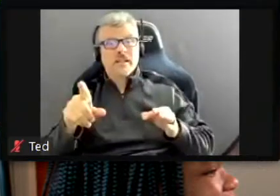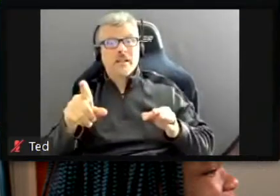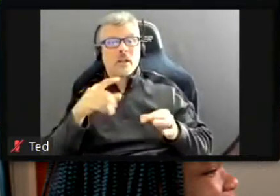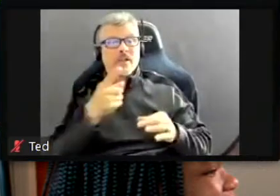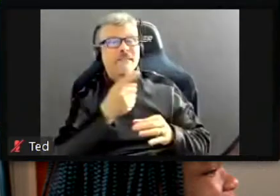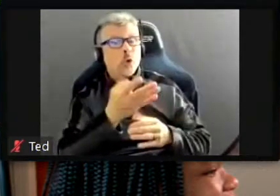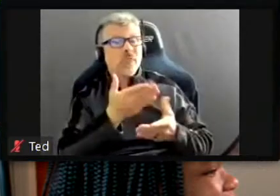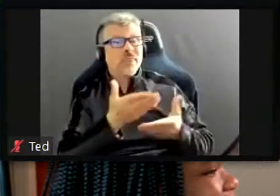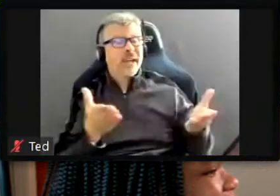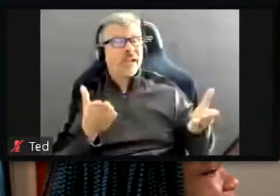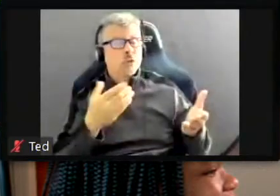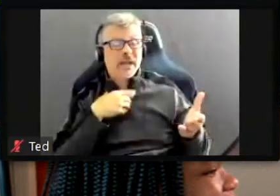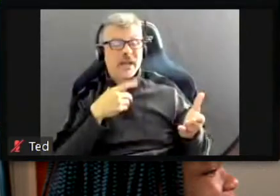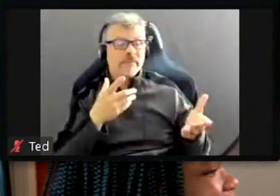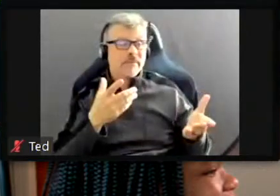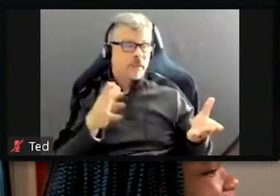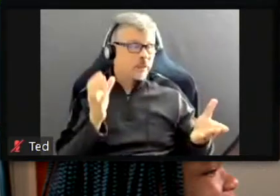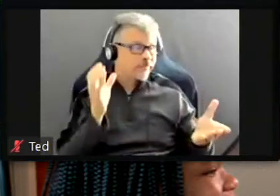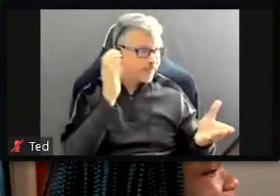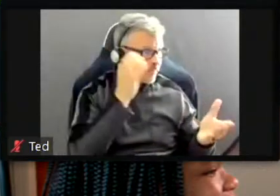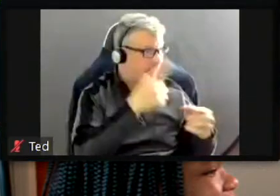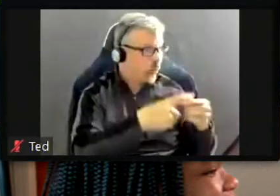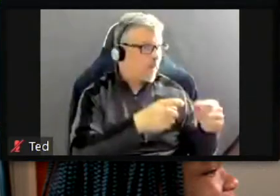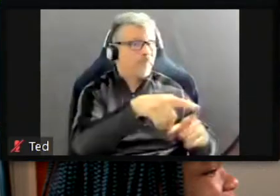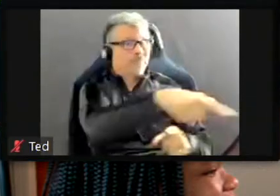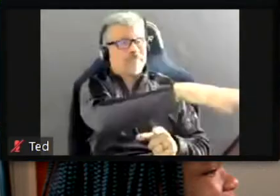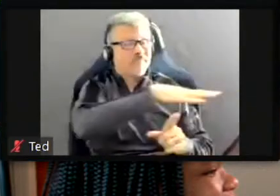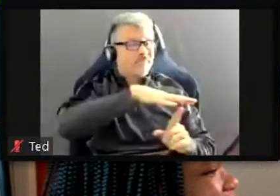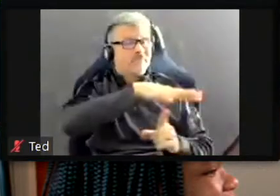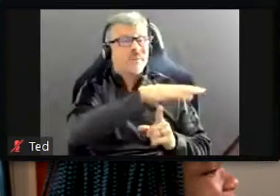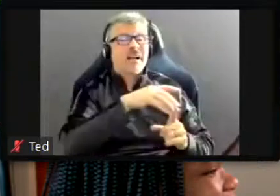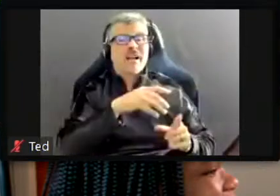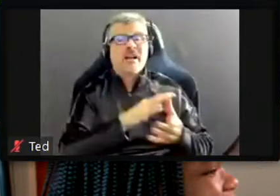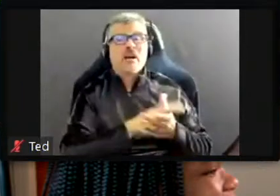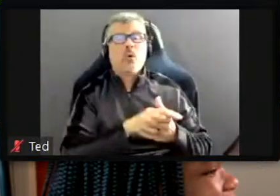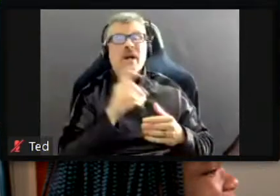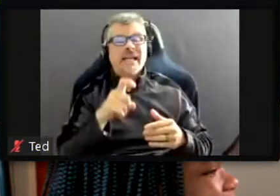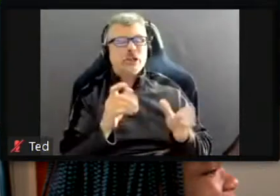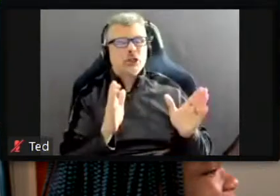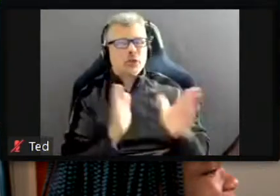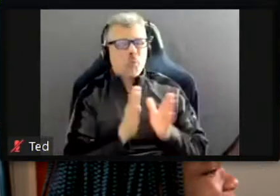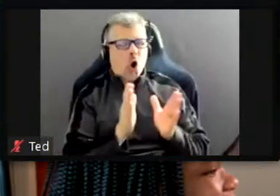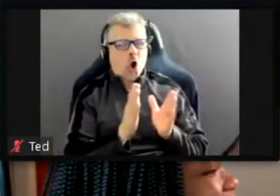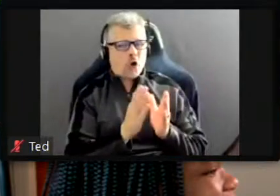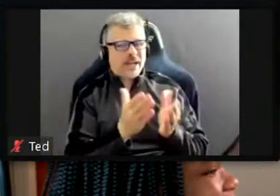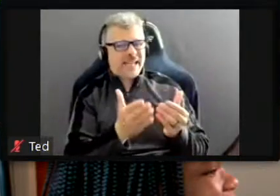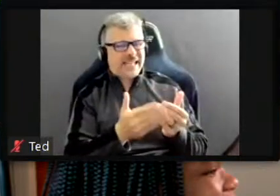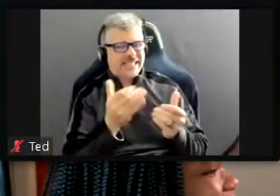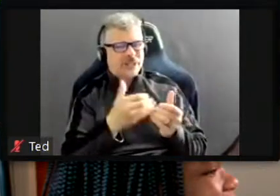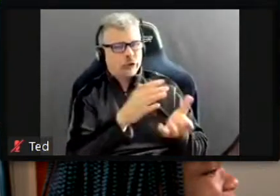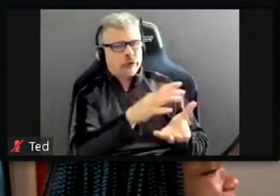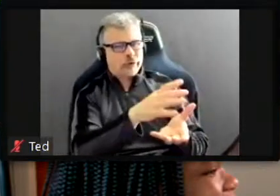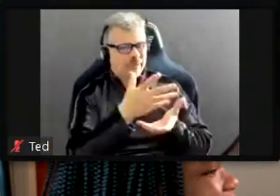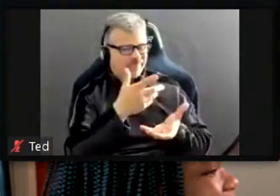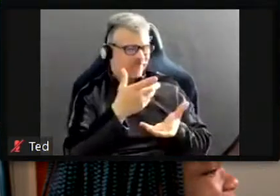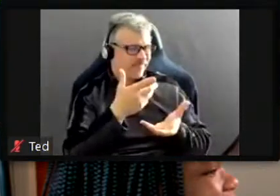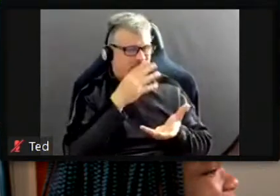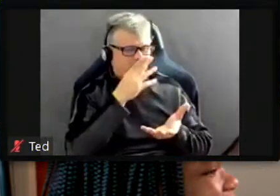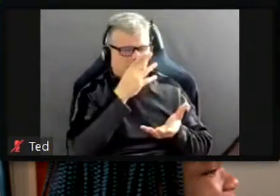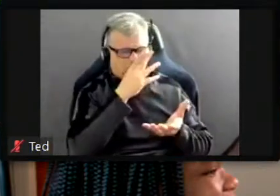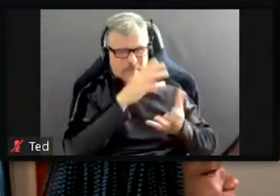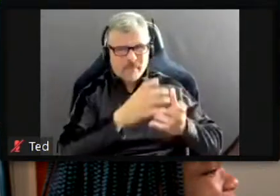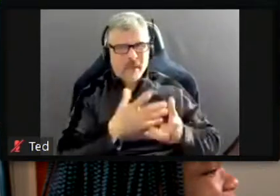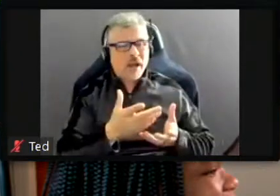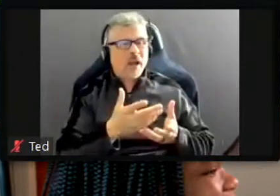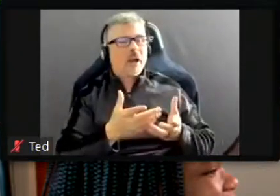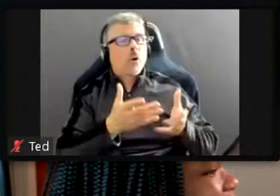that we've heard out in the field is that they need to be in some smaller digestible chunks. There's requests for, let's say, snippets